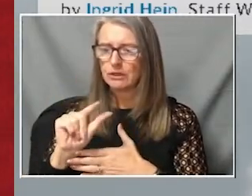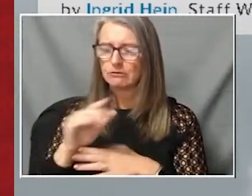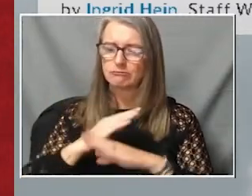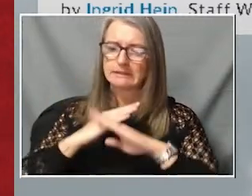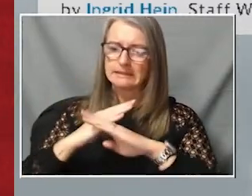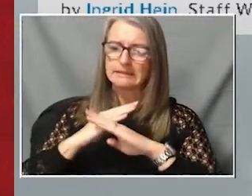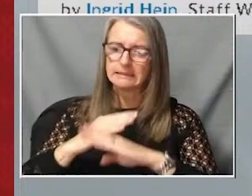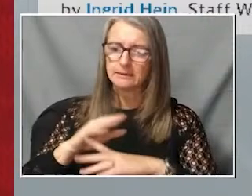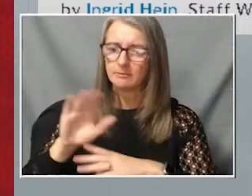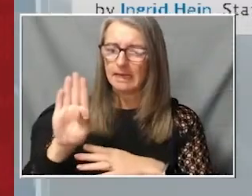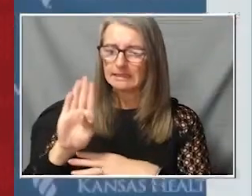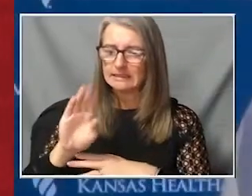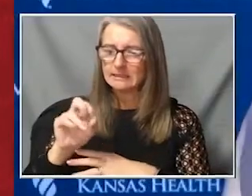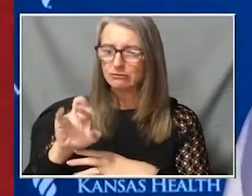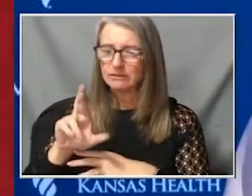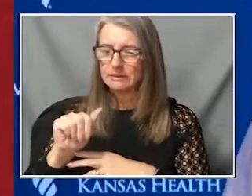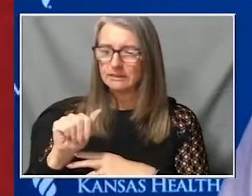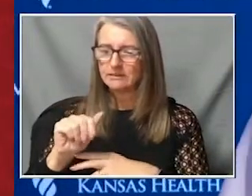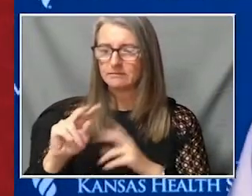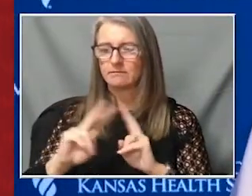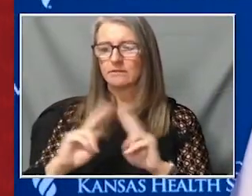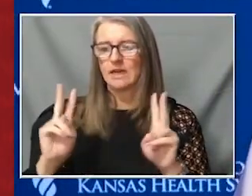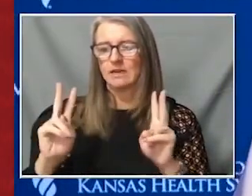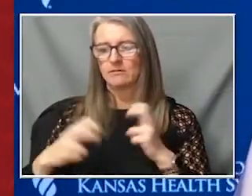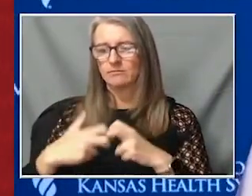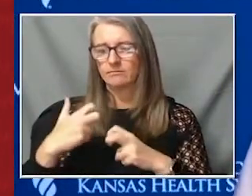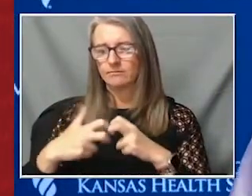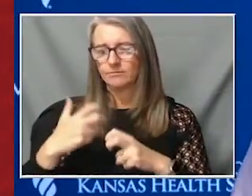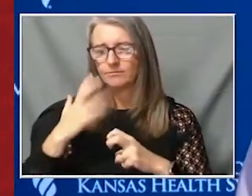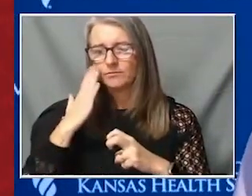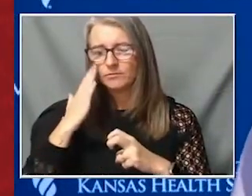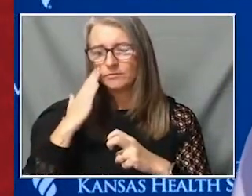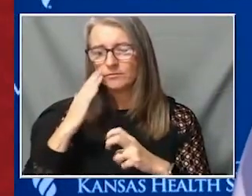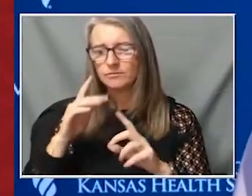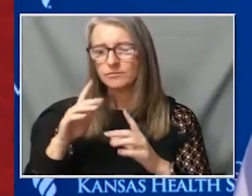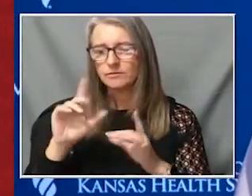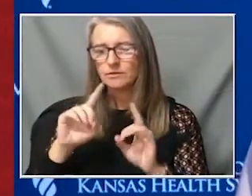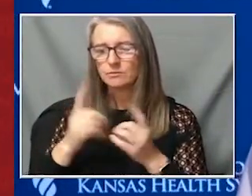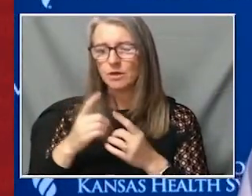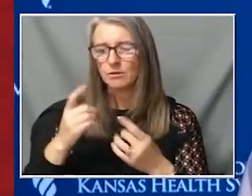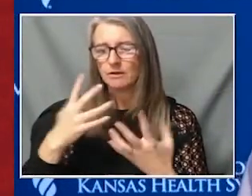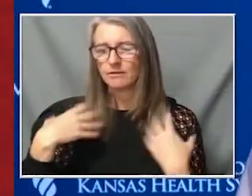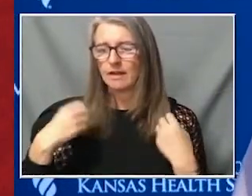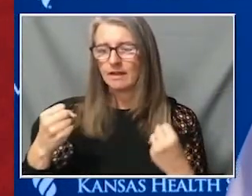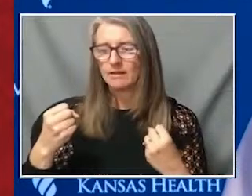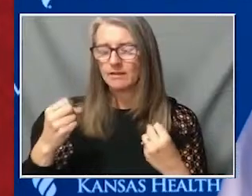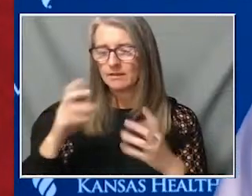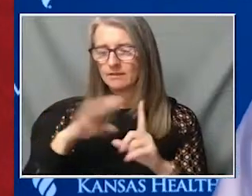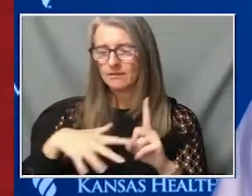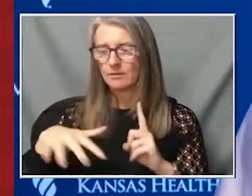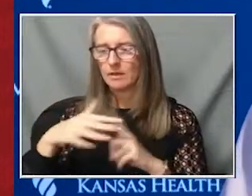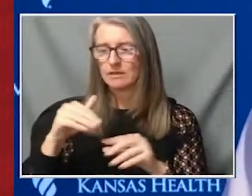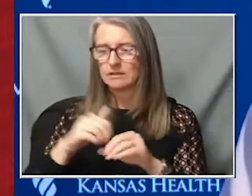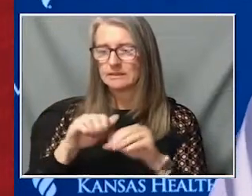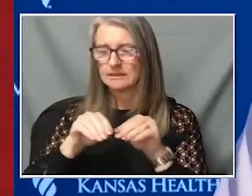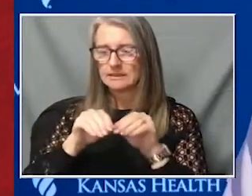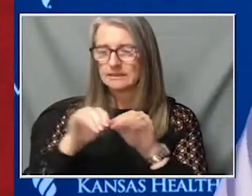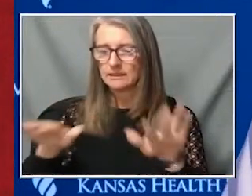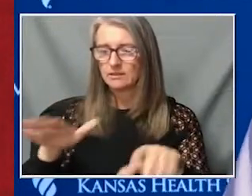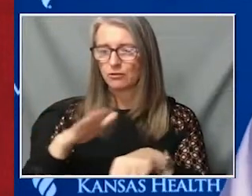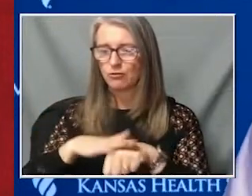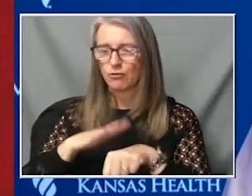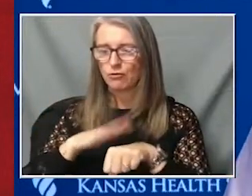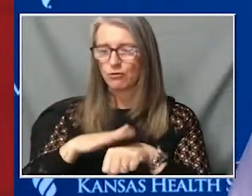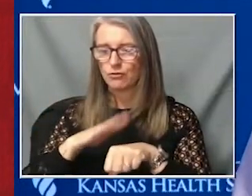Yeah, this is very difficult, and certainly we know that the Kansas Department of Health and Environment has sent out an alert